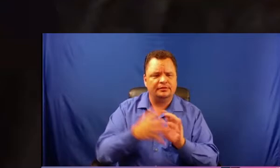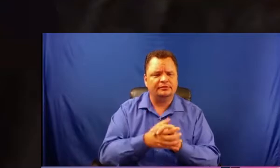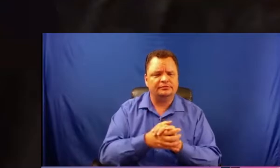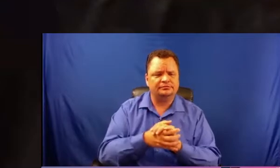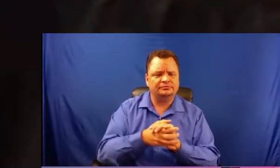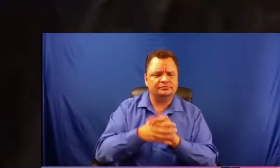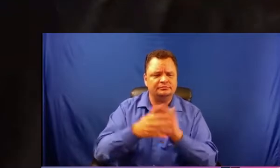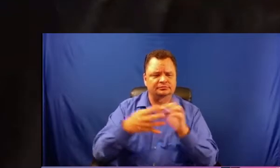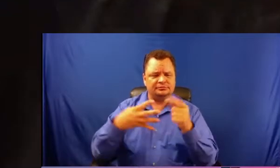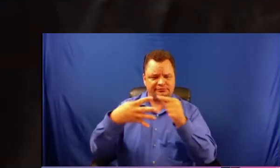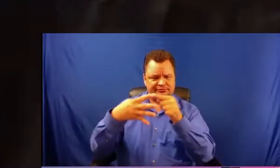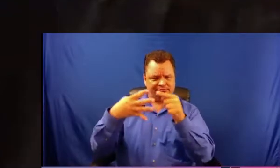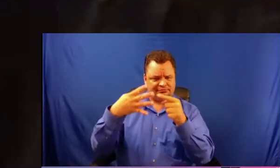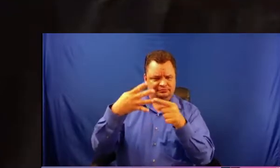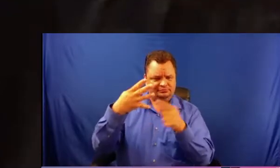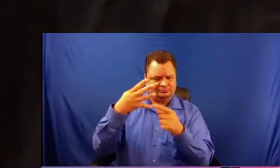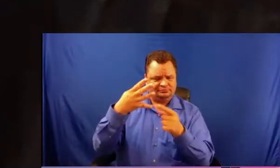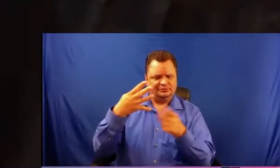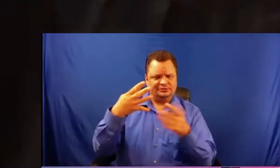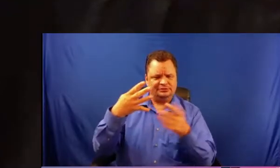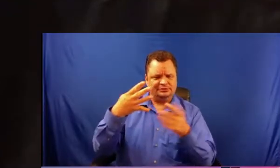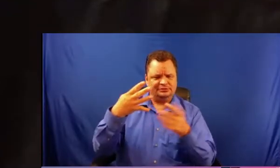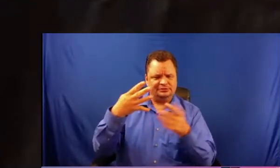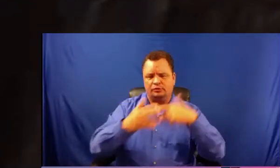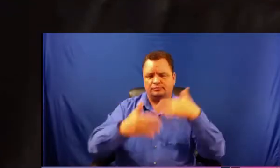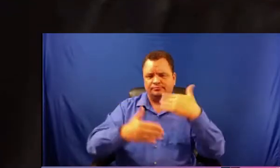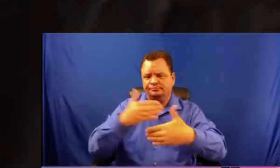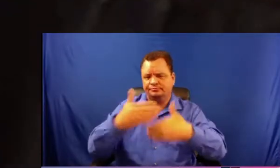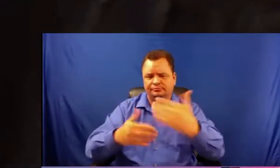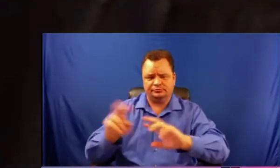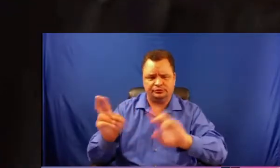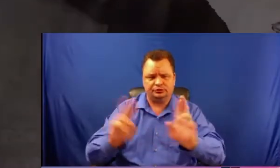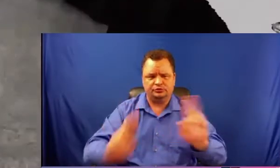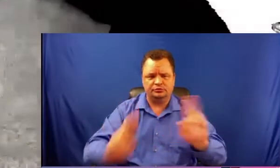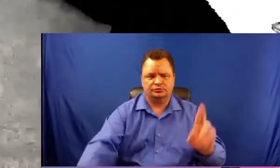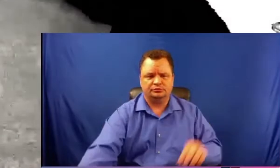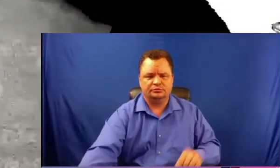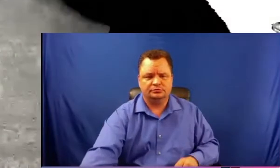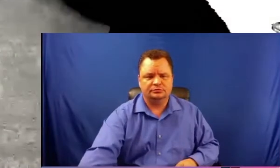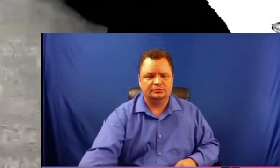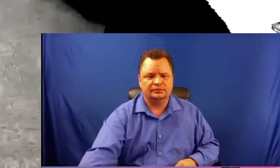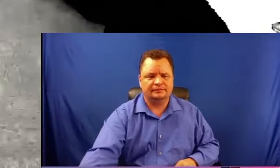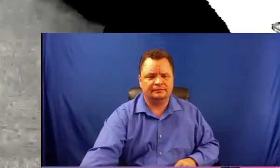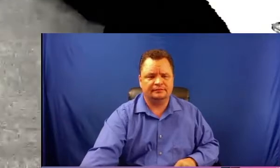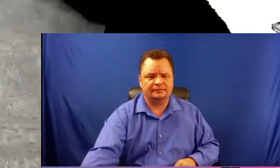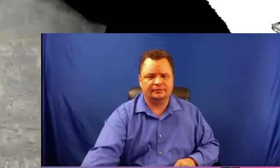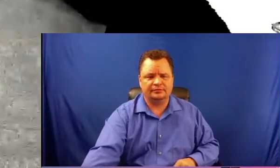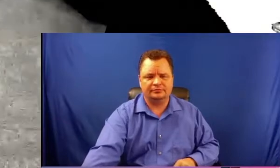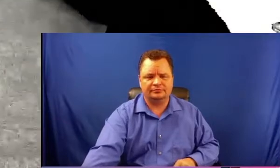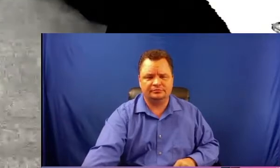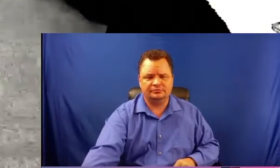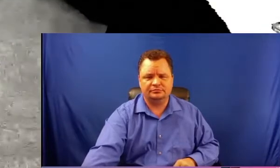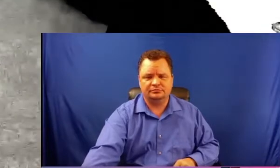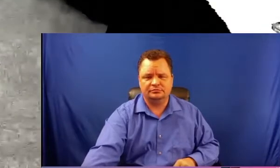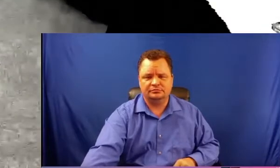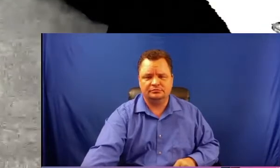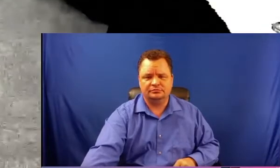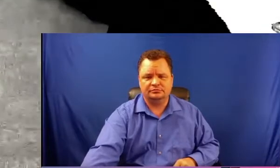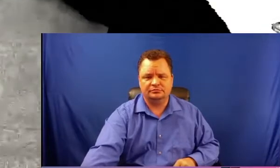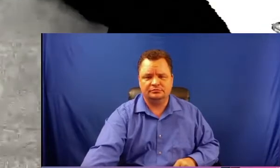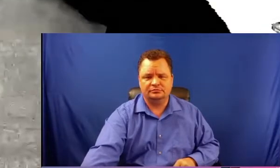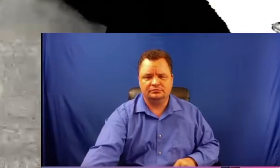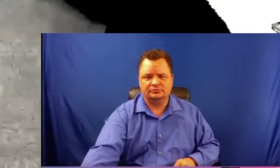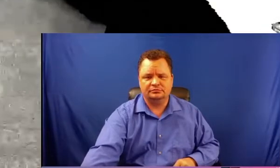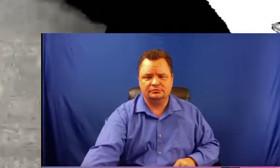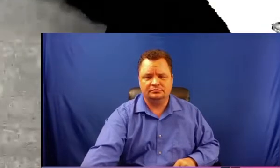Donaldson. Here. Doris Ralston. Here. Dr. Richard Vu. Here. Ted Colas, fire chief.